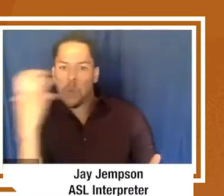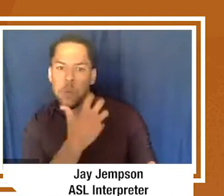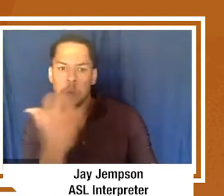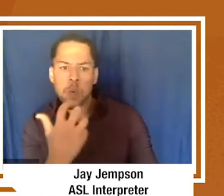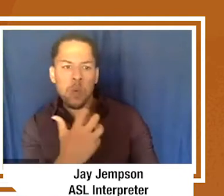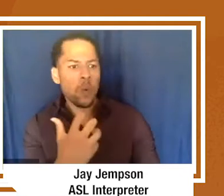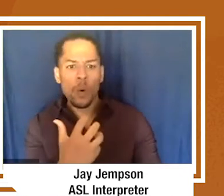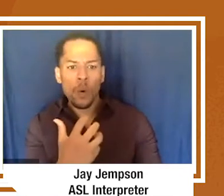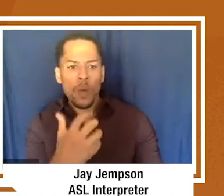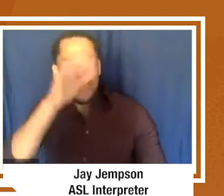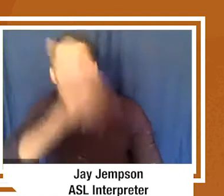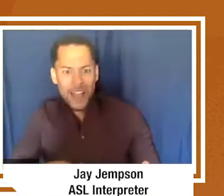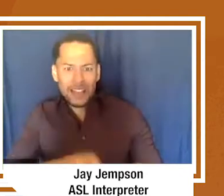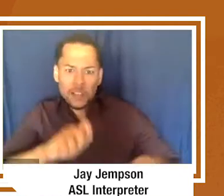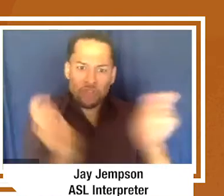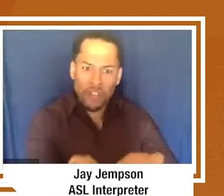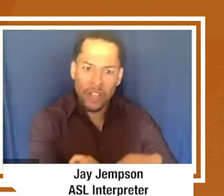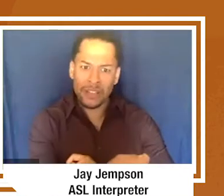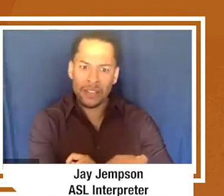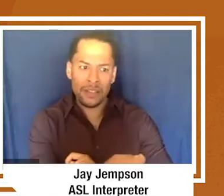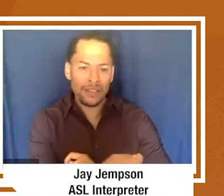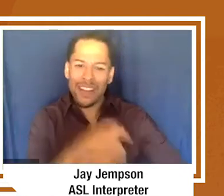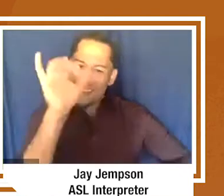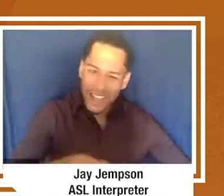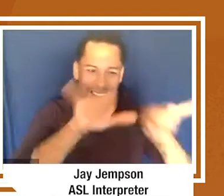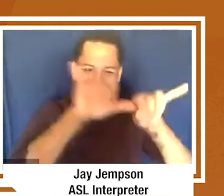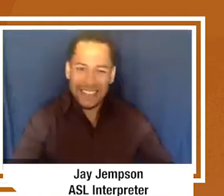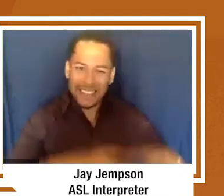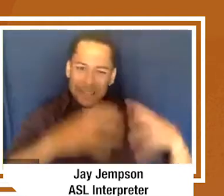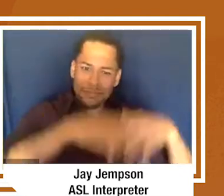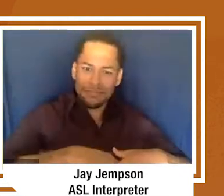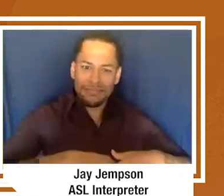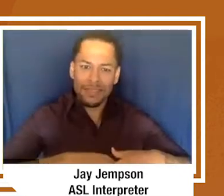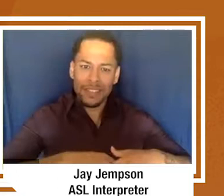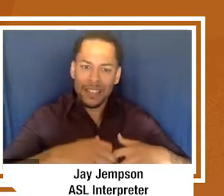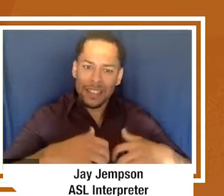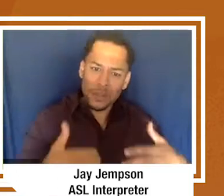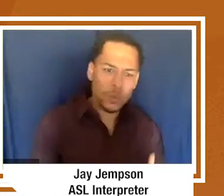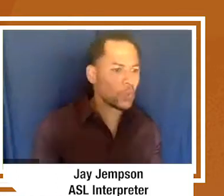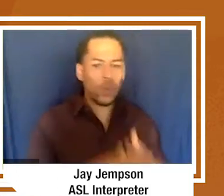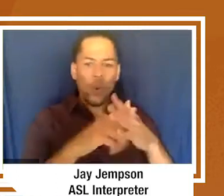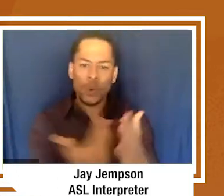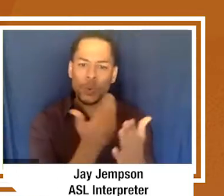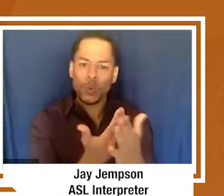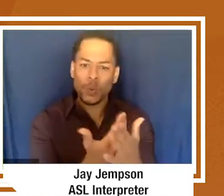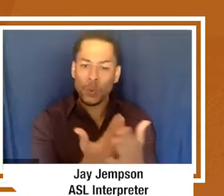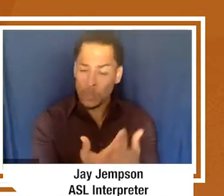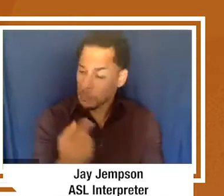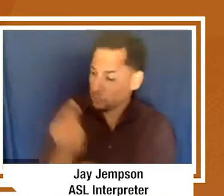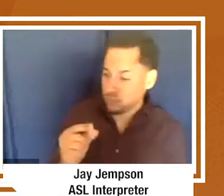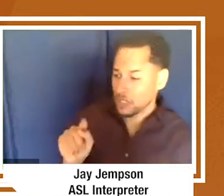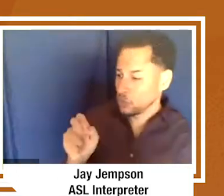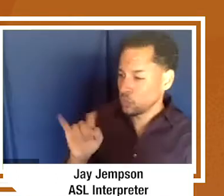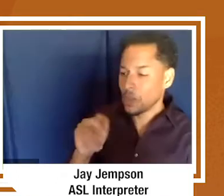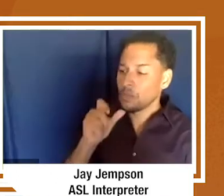the system. That's what we're looking for. I mean, that's just one example. So yeah, Toran, we're